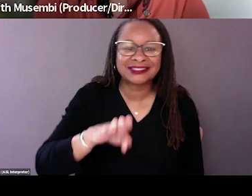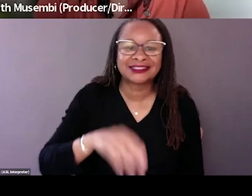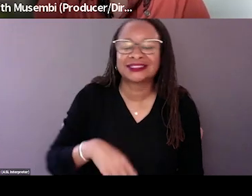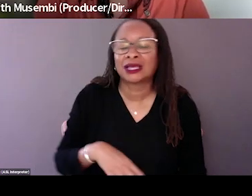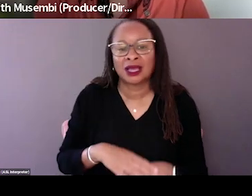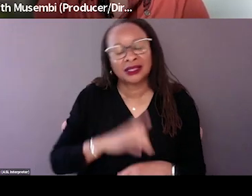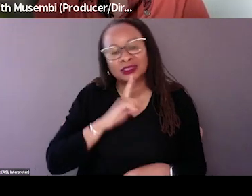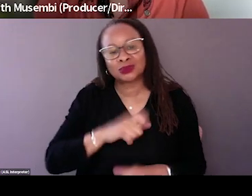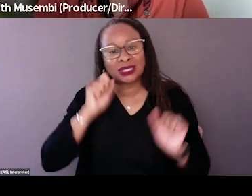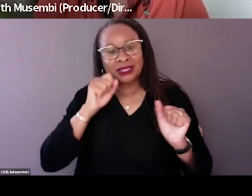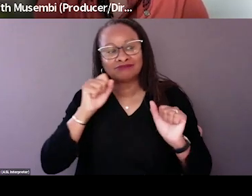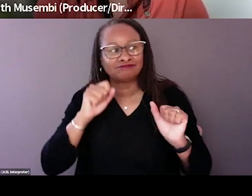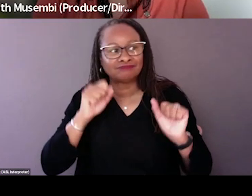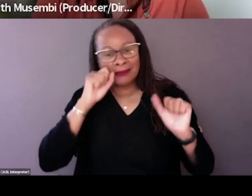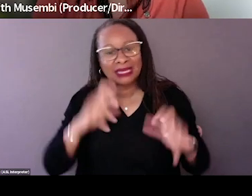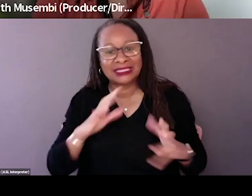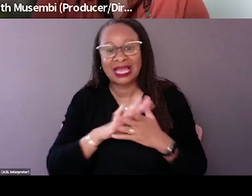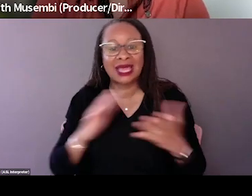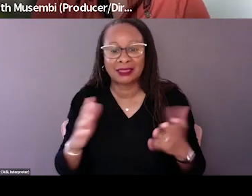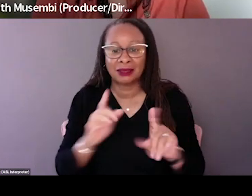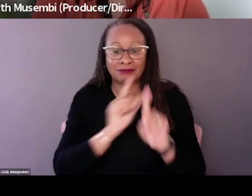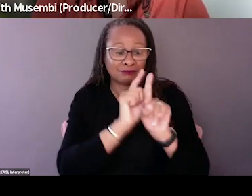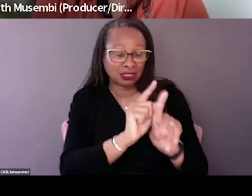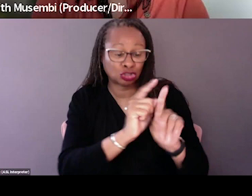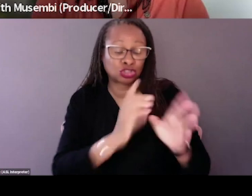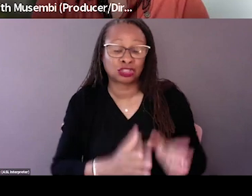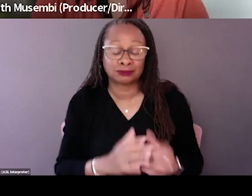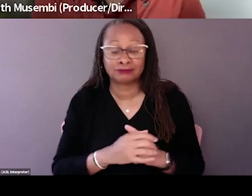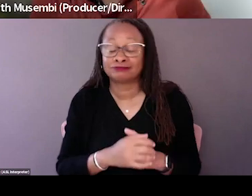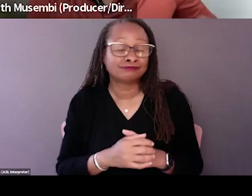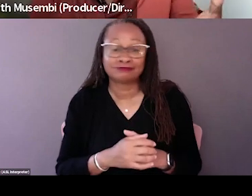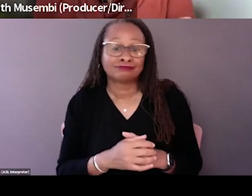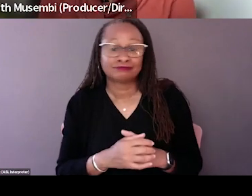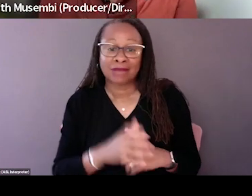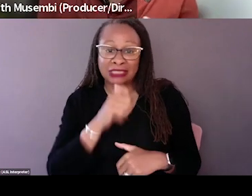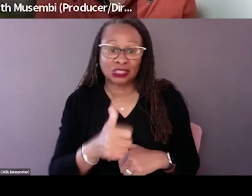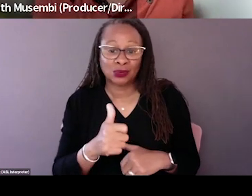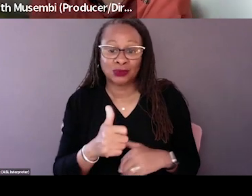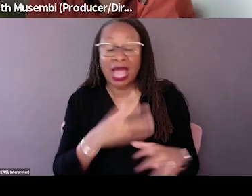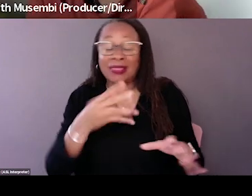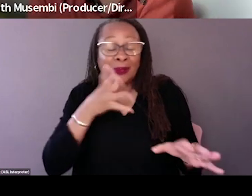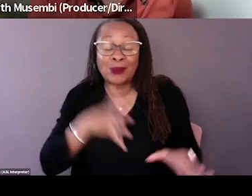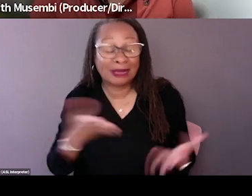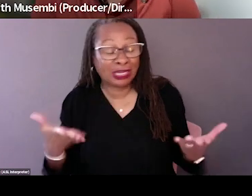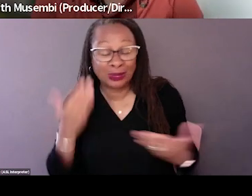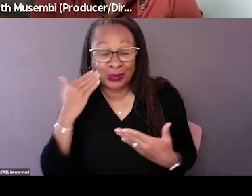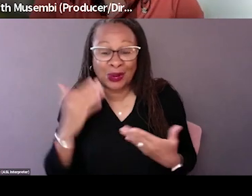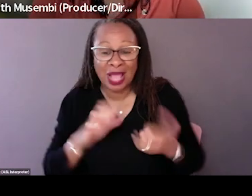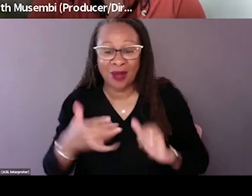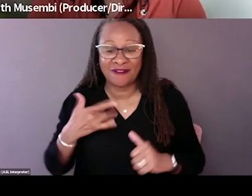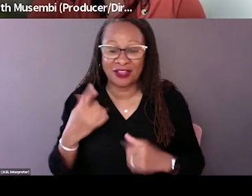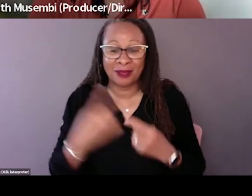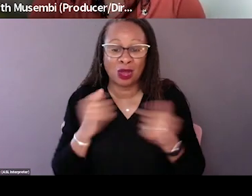absolutely unbelievable. And the mentorship, I don't think, and the women here know how I feel about all of them